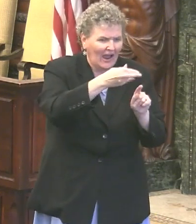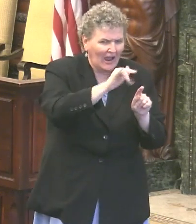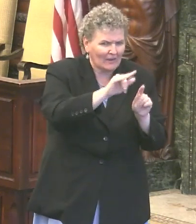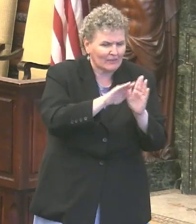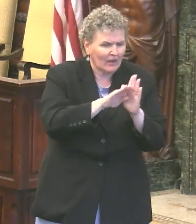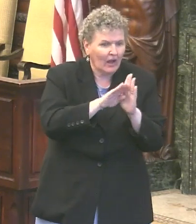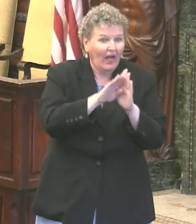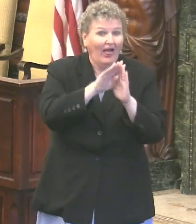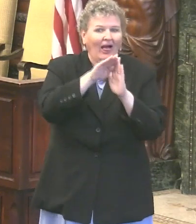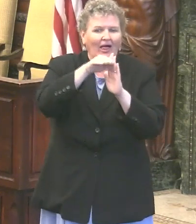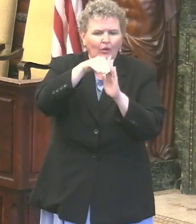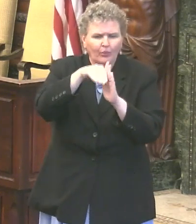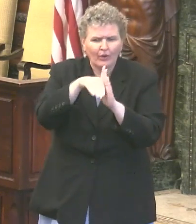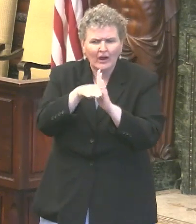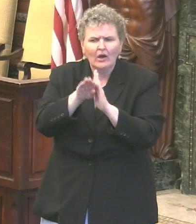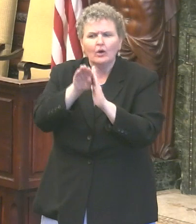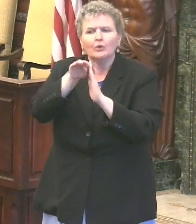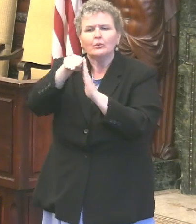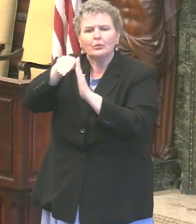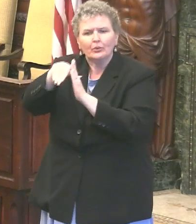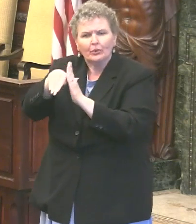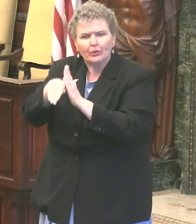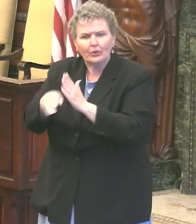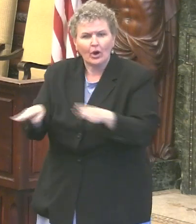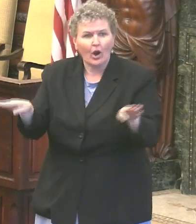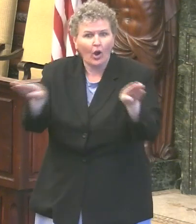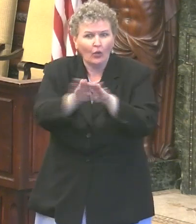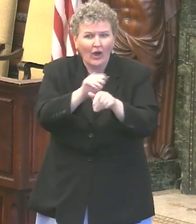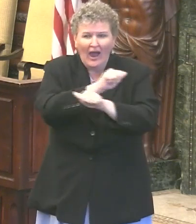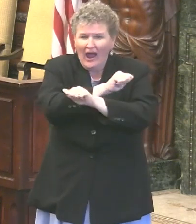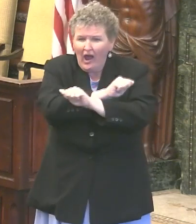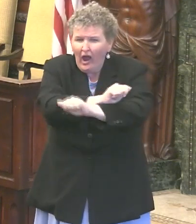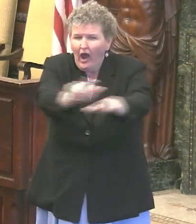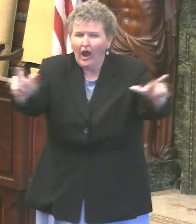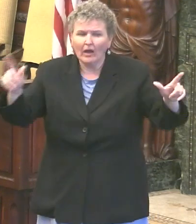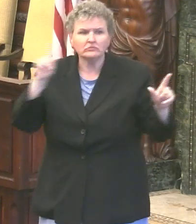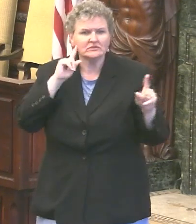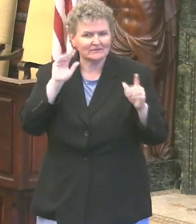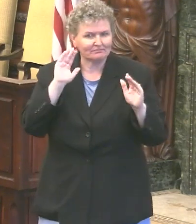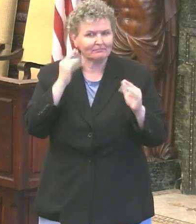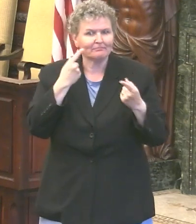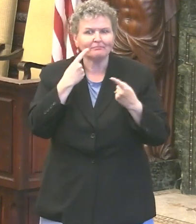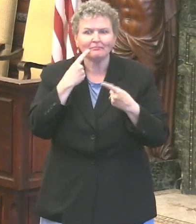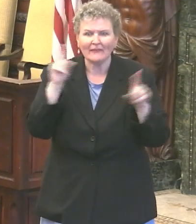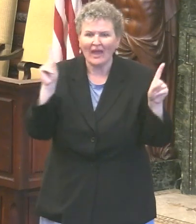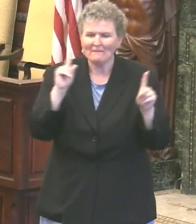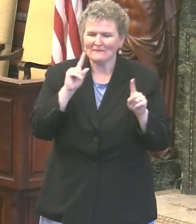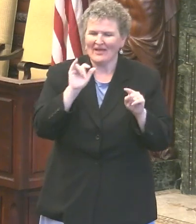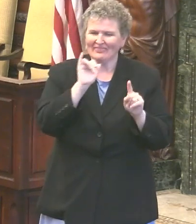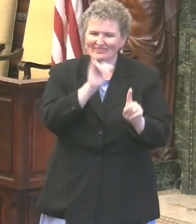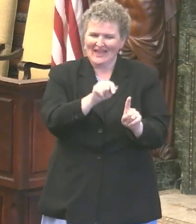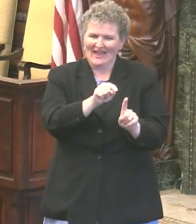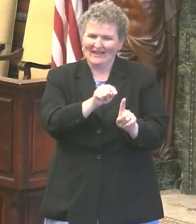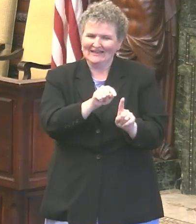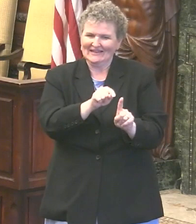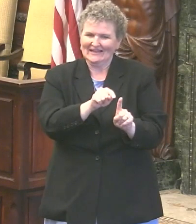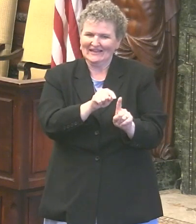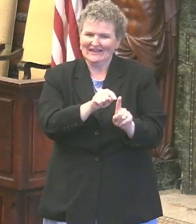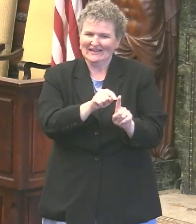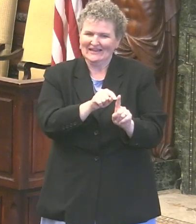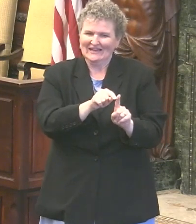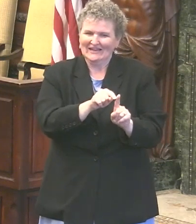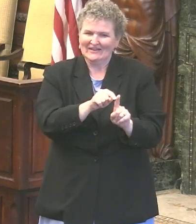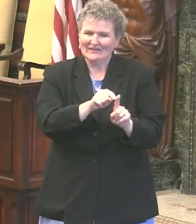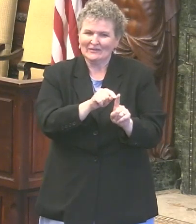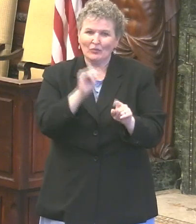down. There was real success there. However, that success comes at a price. Without lockdown, you also see businesses that are